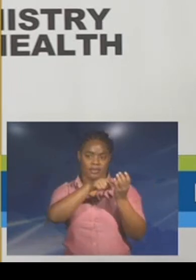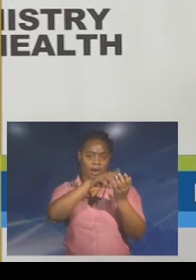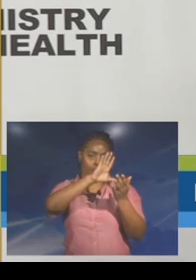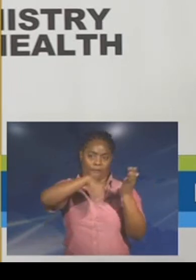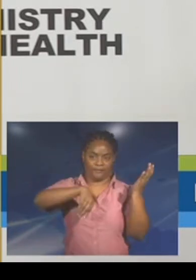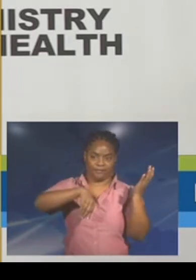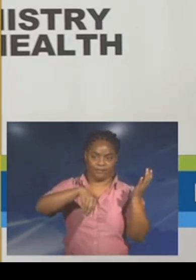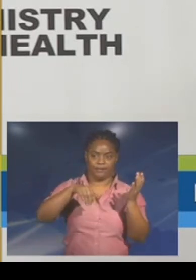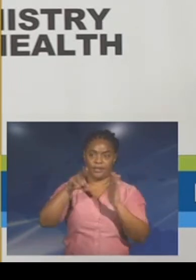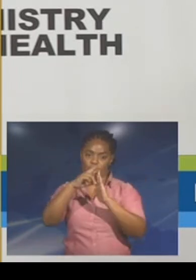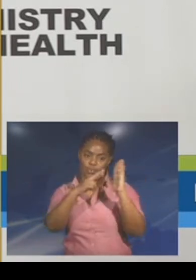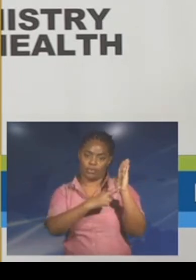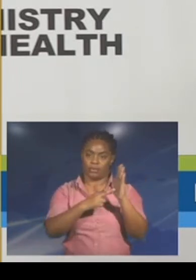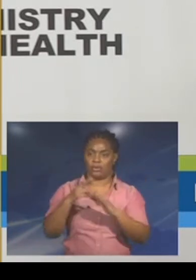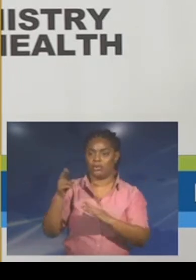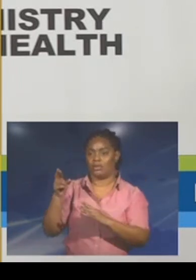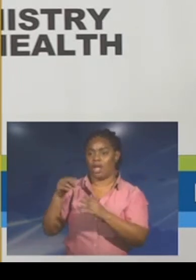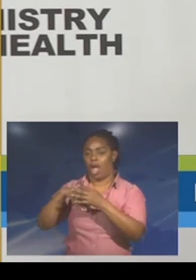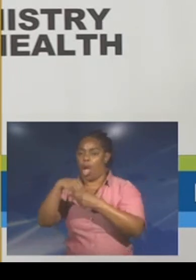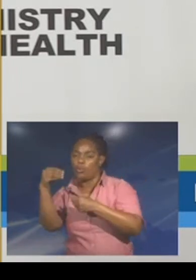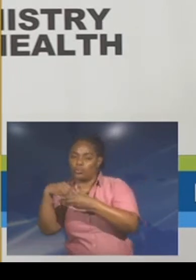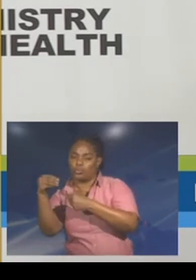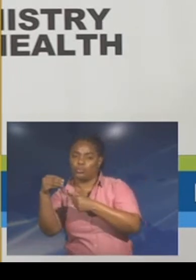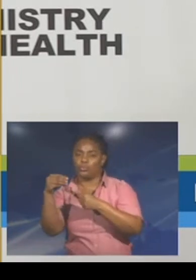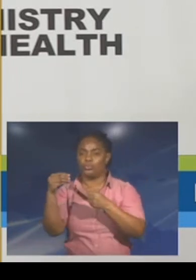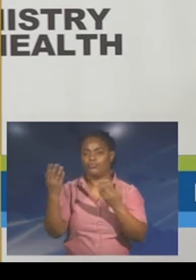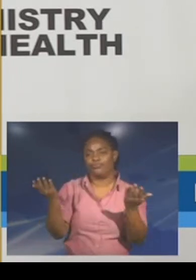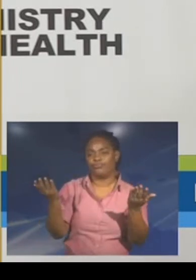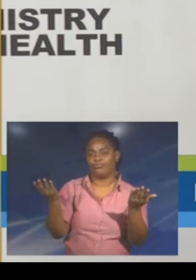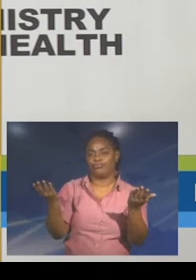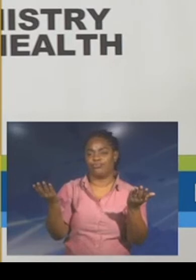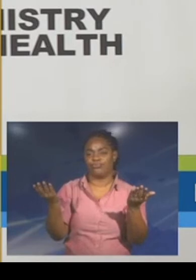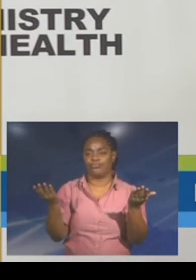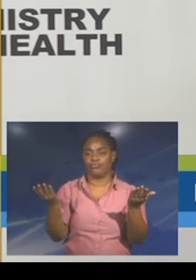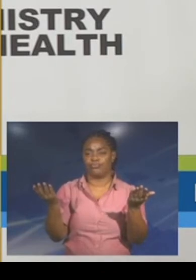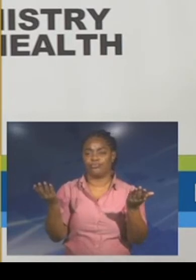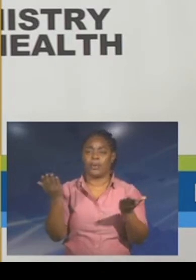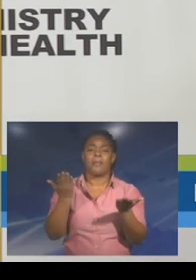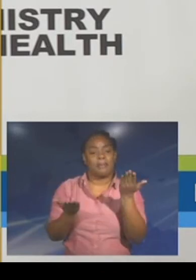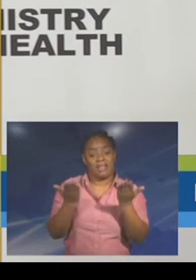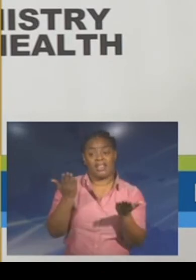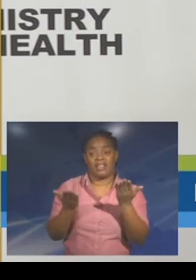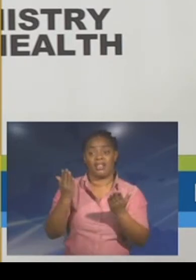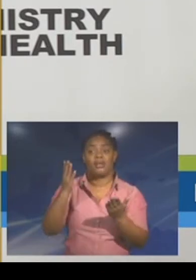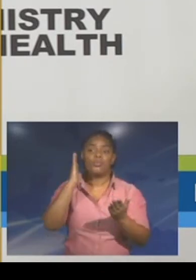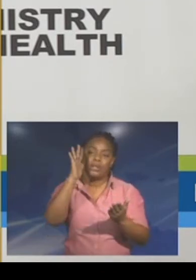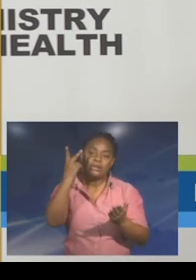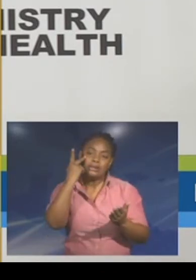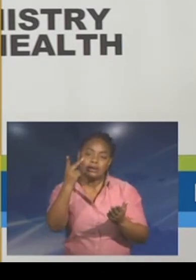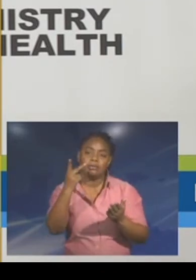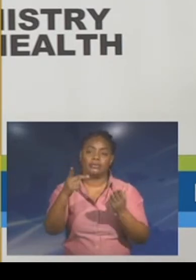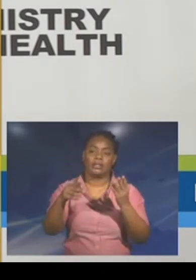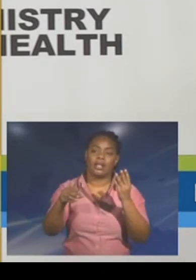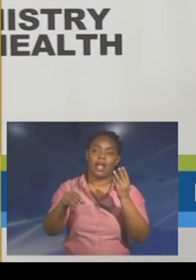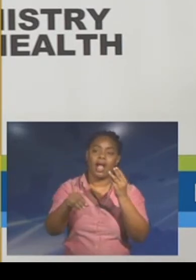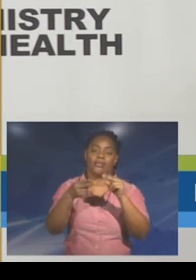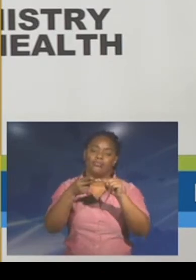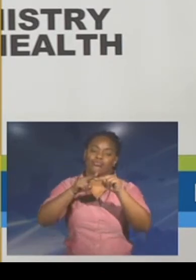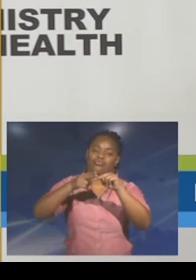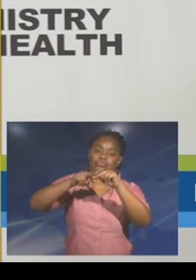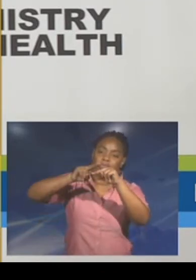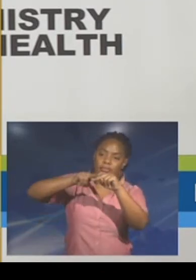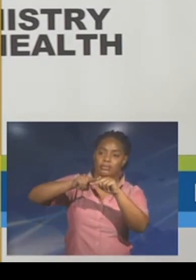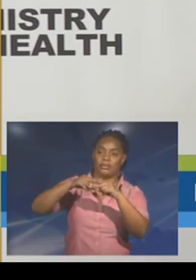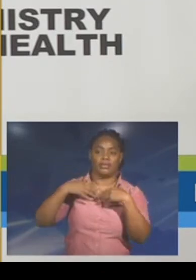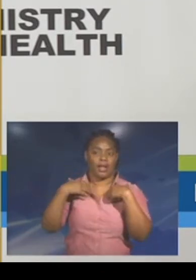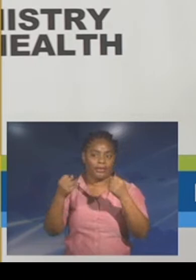restrictions, and transmission of a respiratory transmissible virus. So as we make more moves